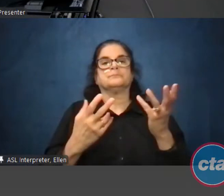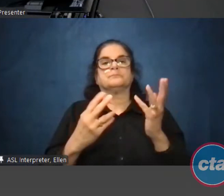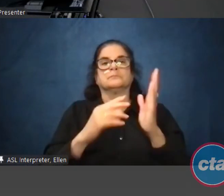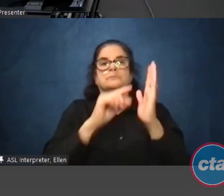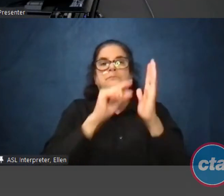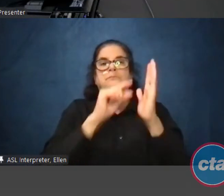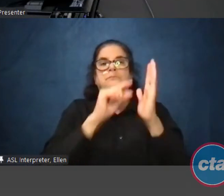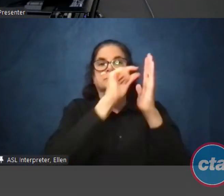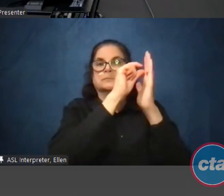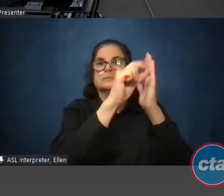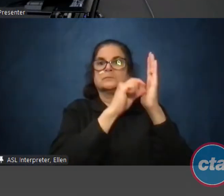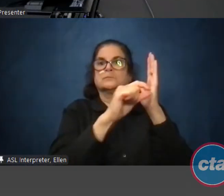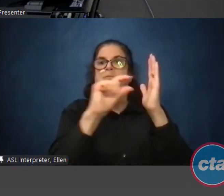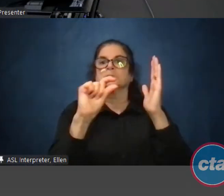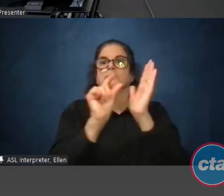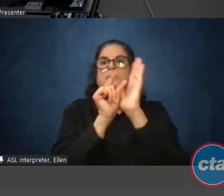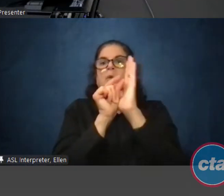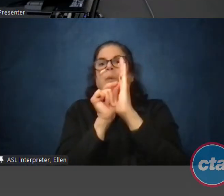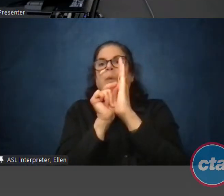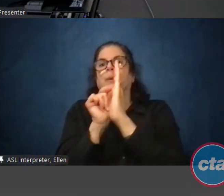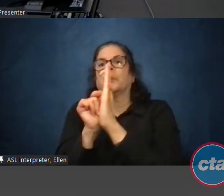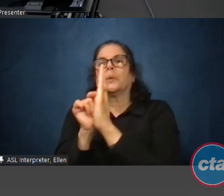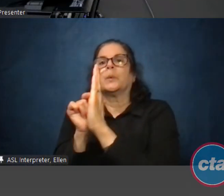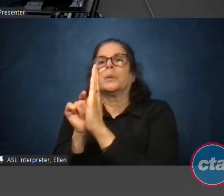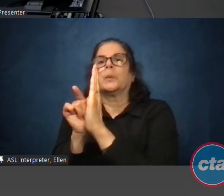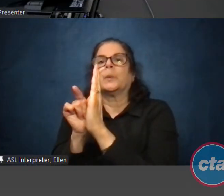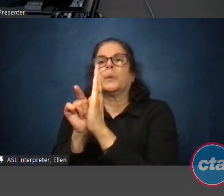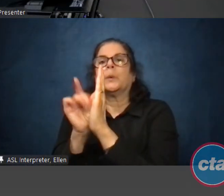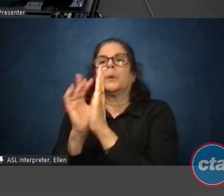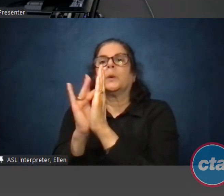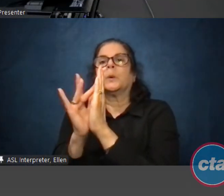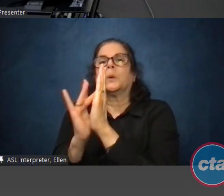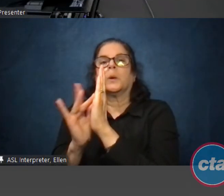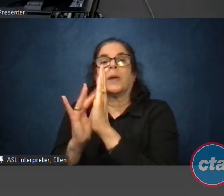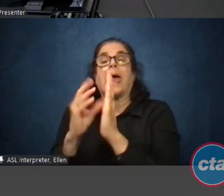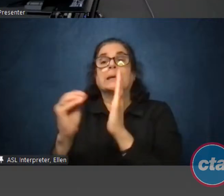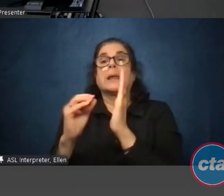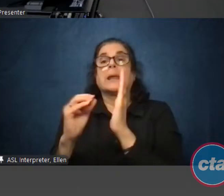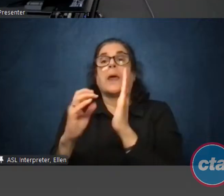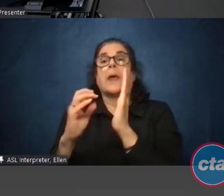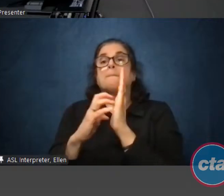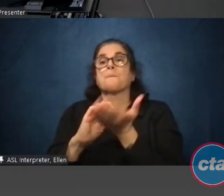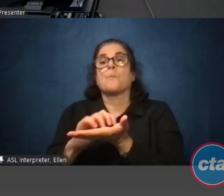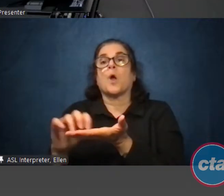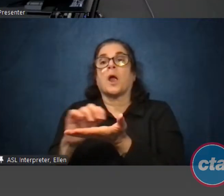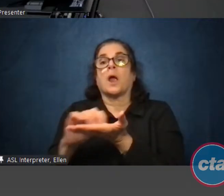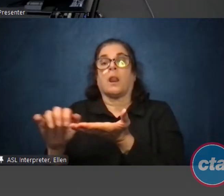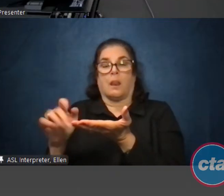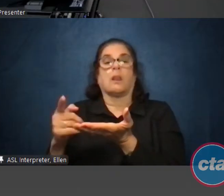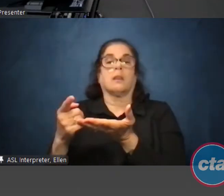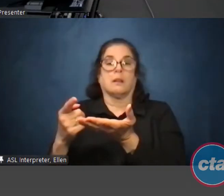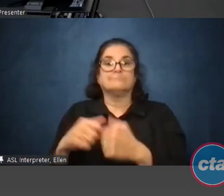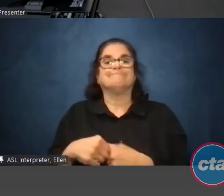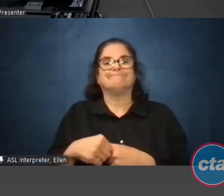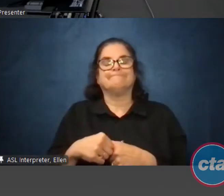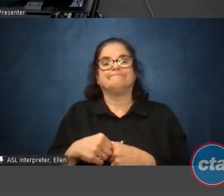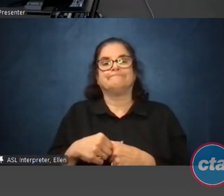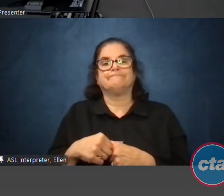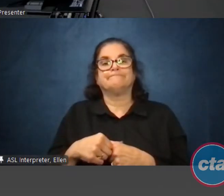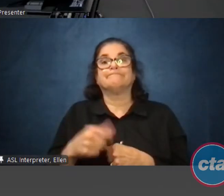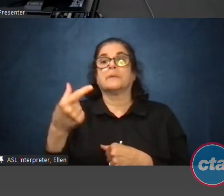Braille, identify that they're in fact waiting at a bus stop. We were awarded, a grant